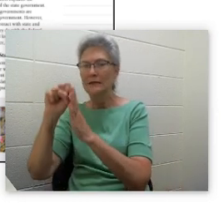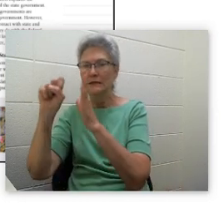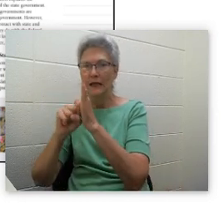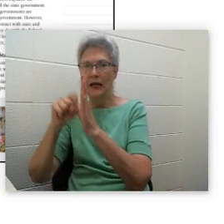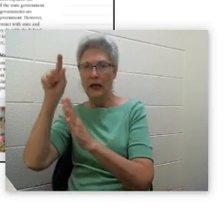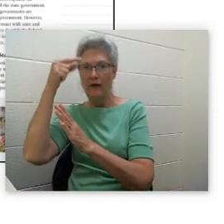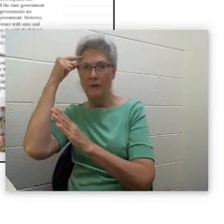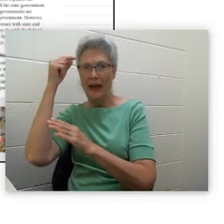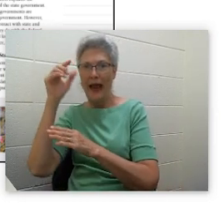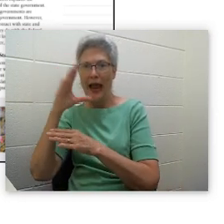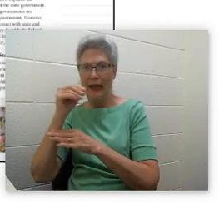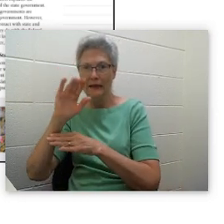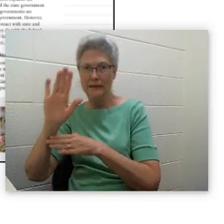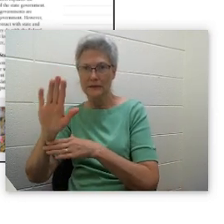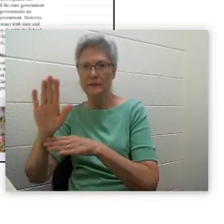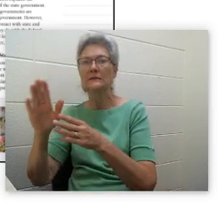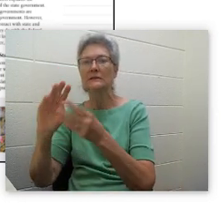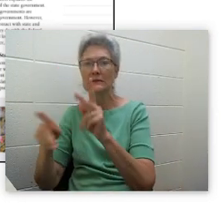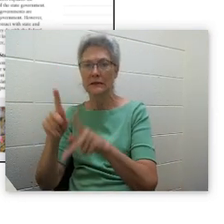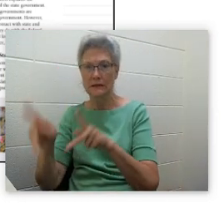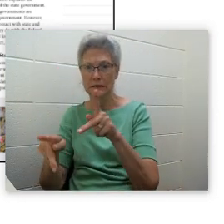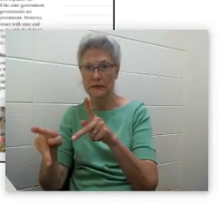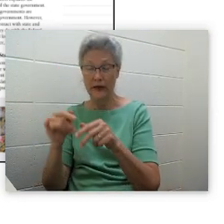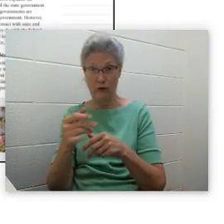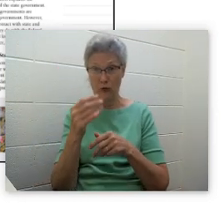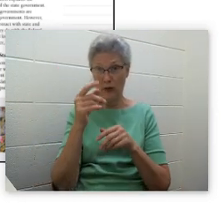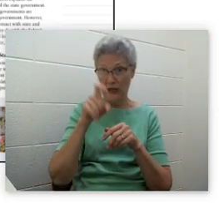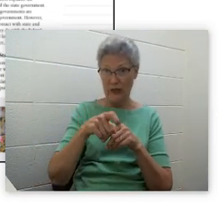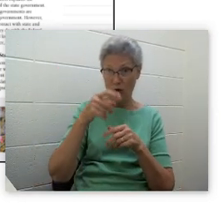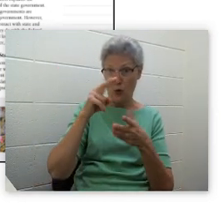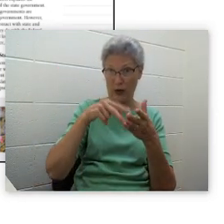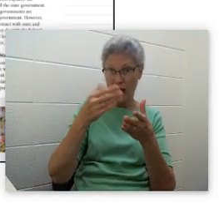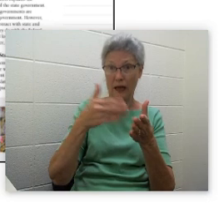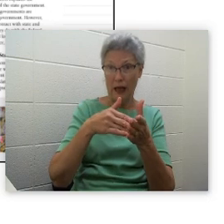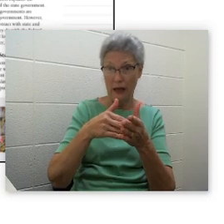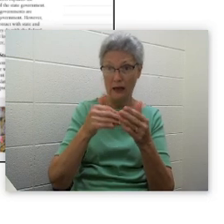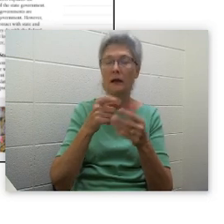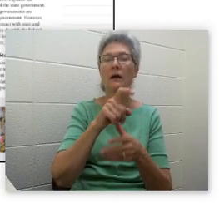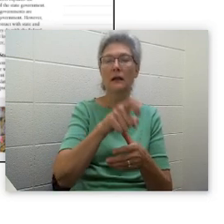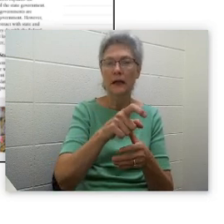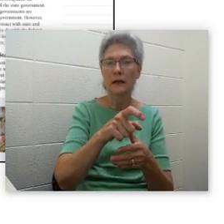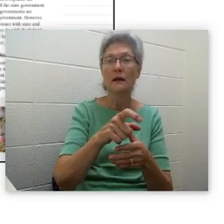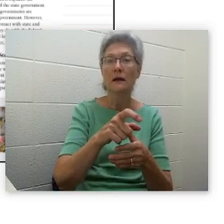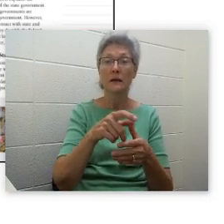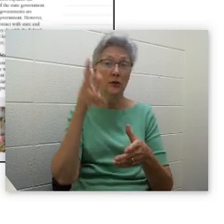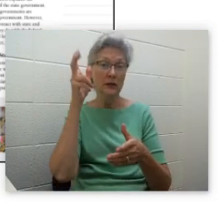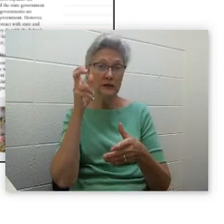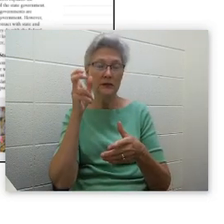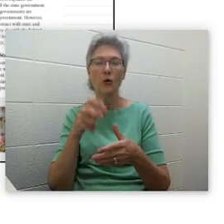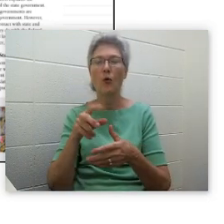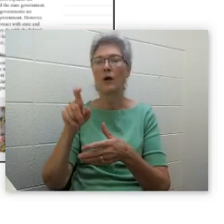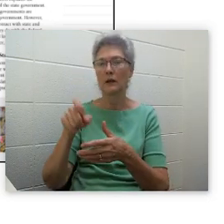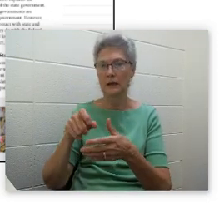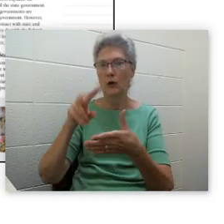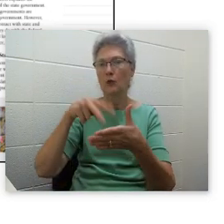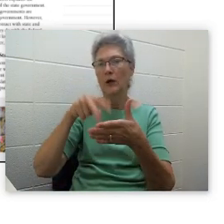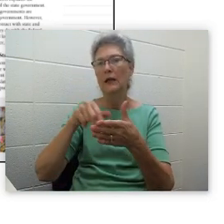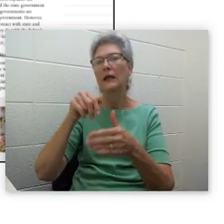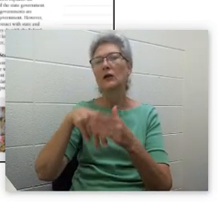Government and Its Citizens. You need to be reminded about those stories and have those read to you again. You can go and